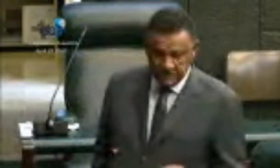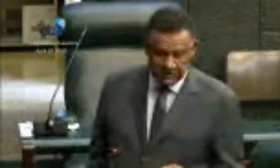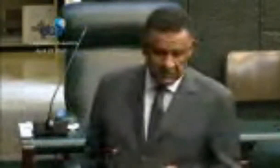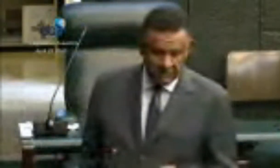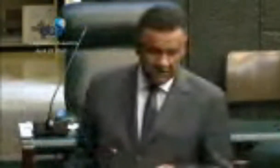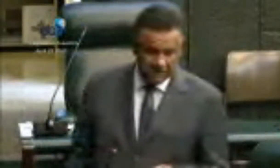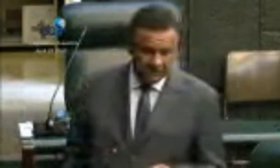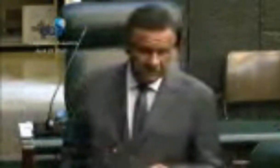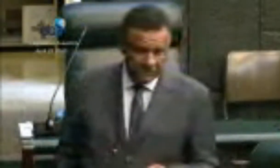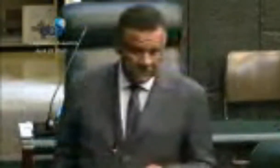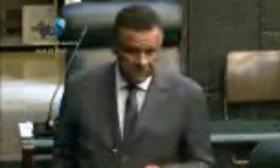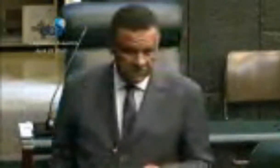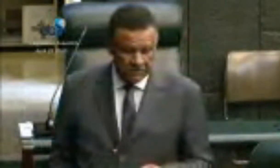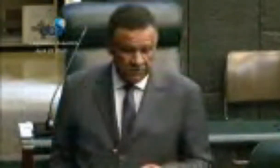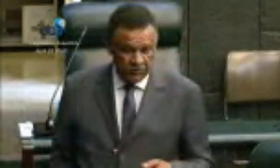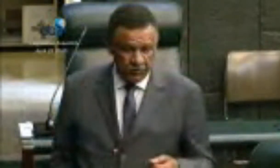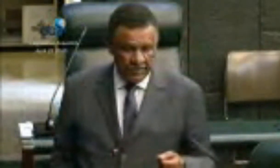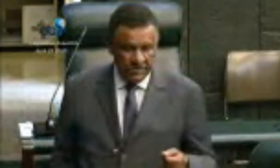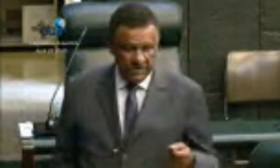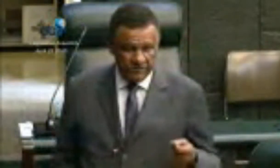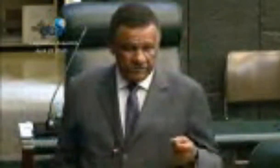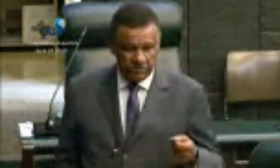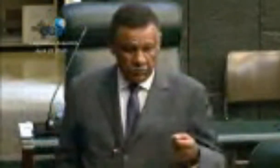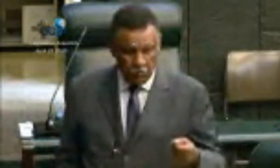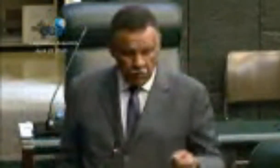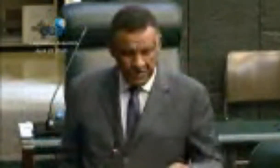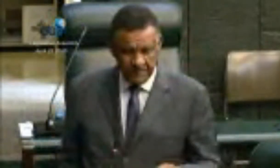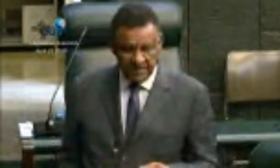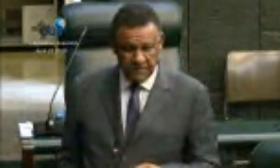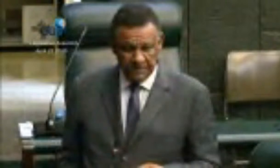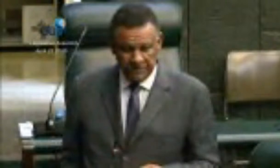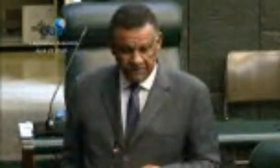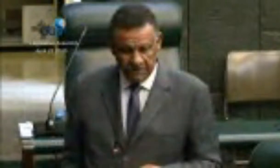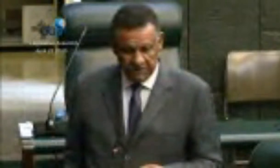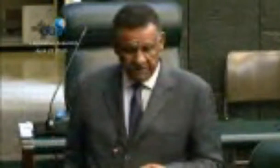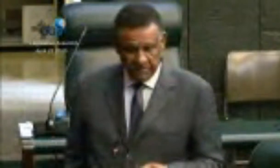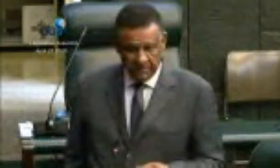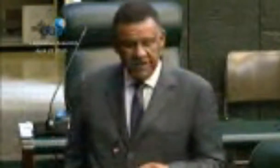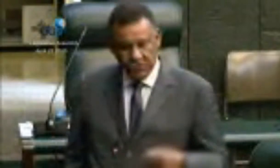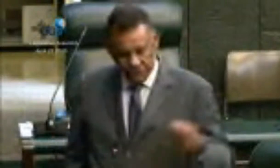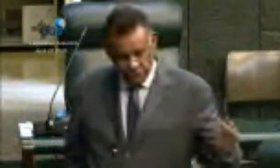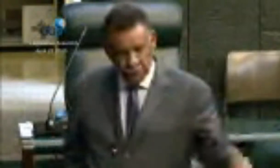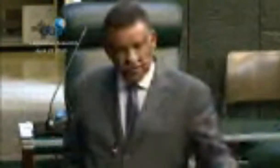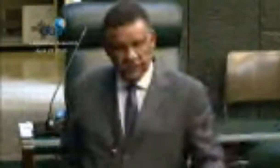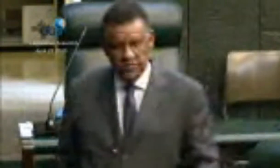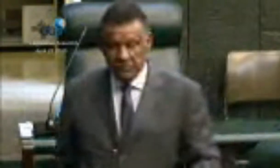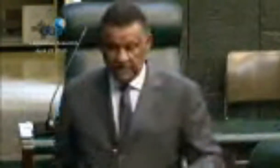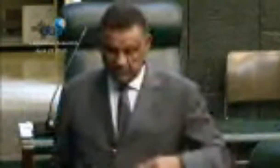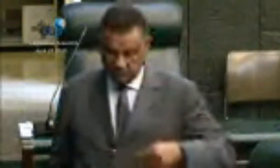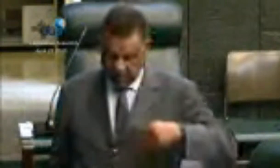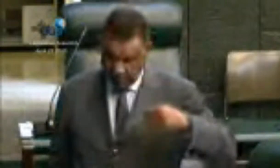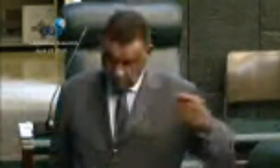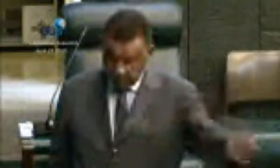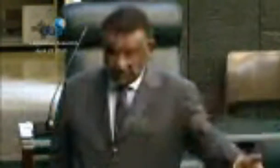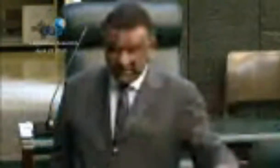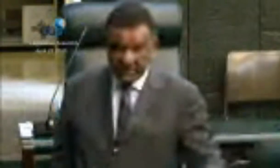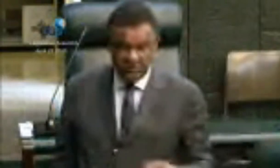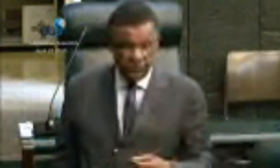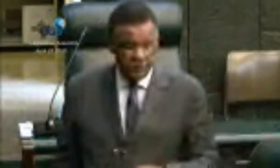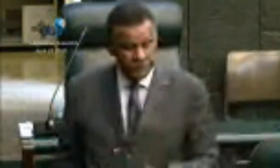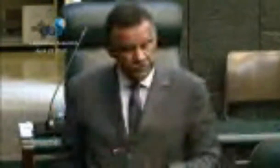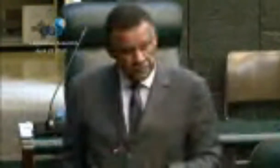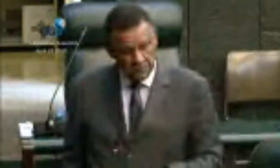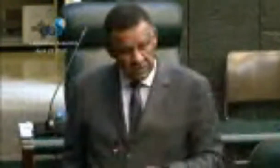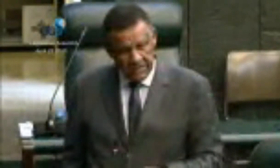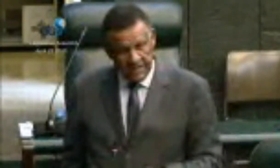between this Oldie family and others who contribute, but generously they do too, is that the